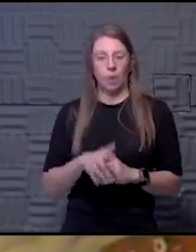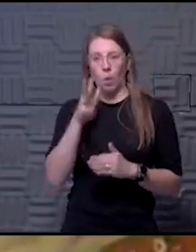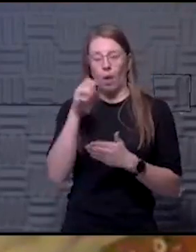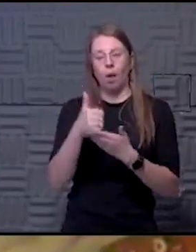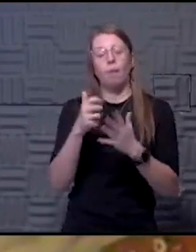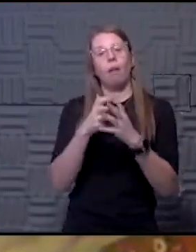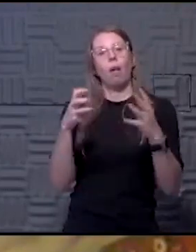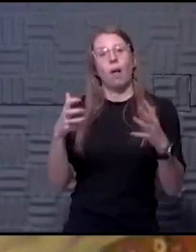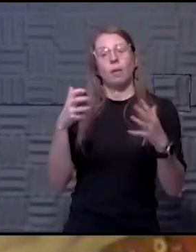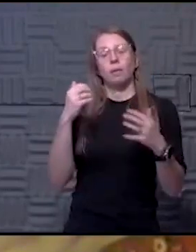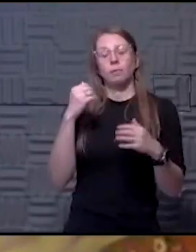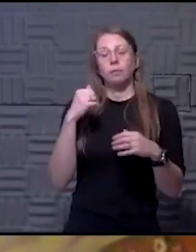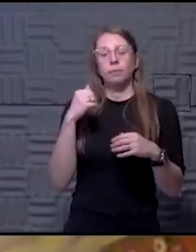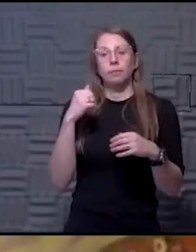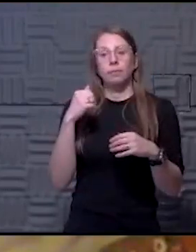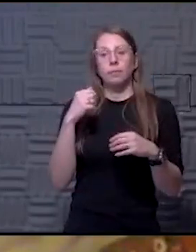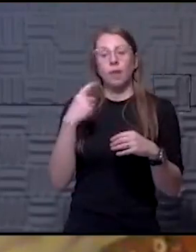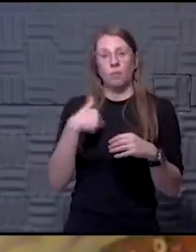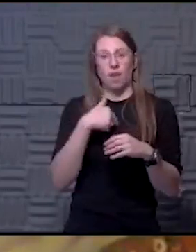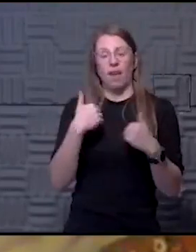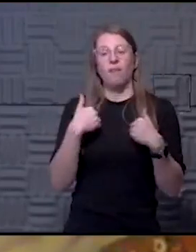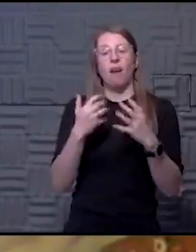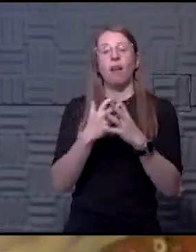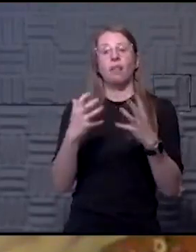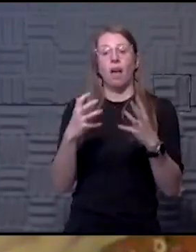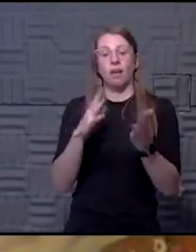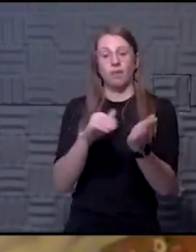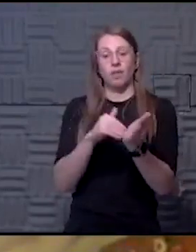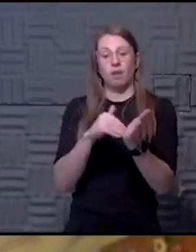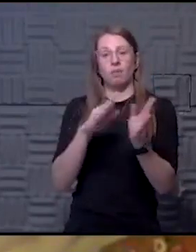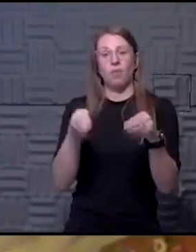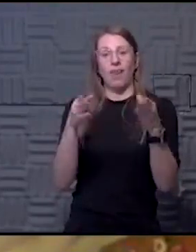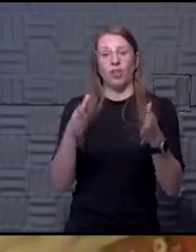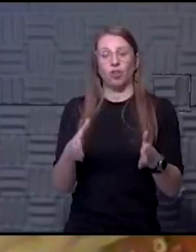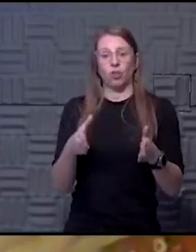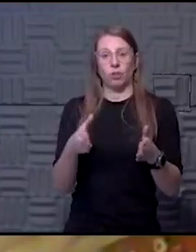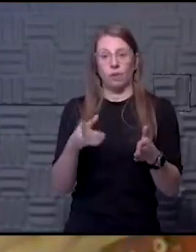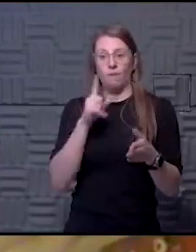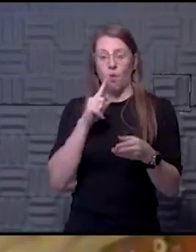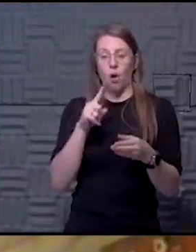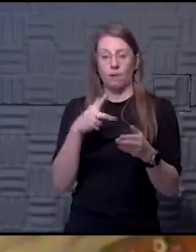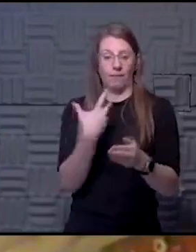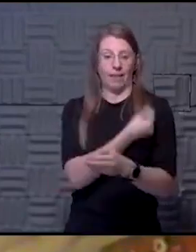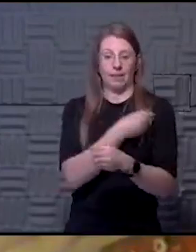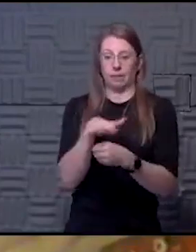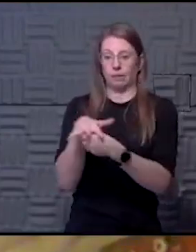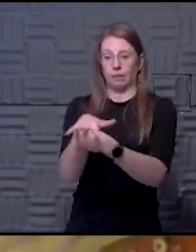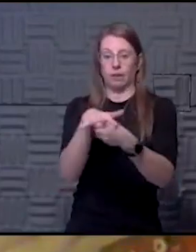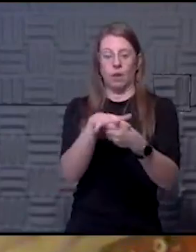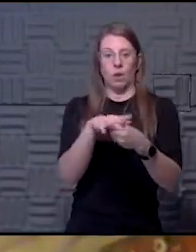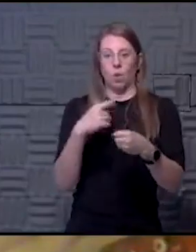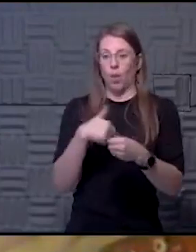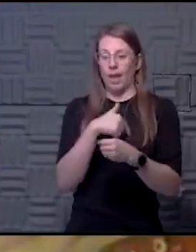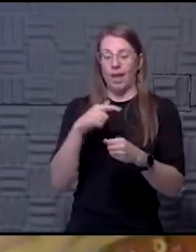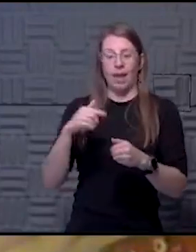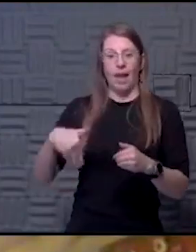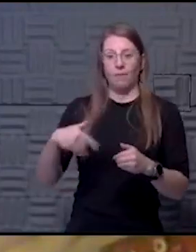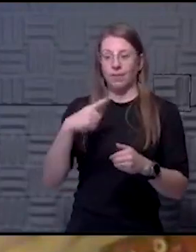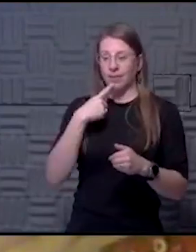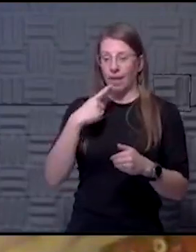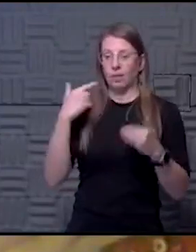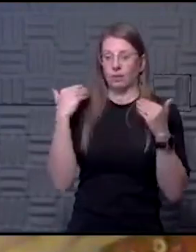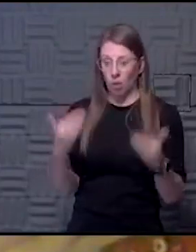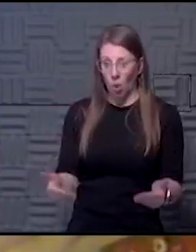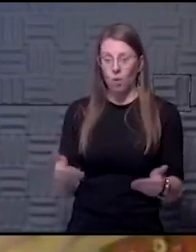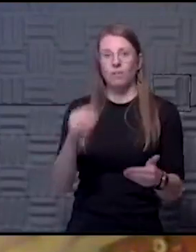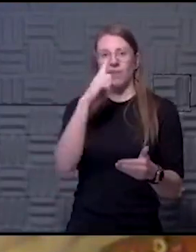the number of providers. We've got a lot of providers that have registered to be vaccinating sites that we haven't even flipped the switch on yet because we don't have enough